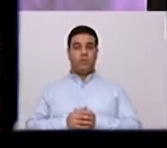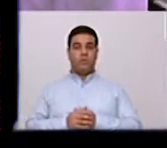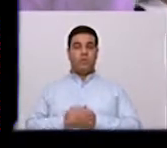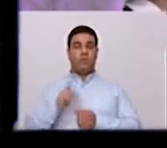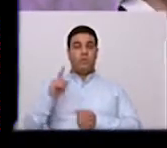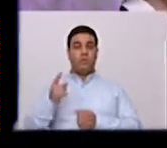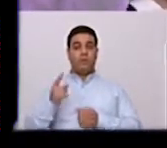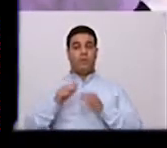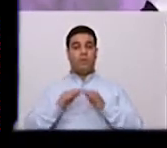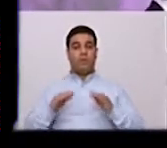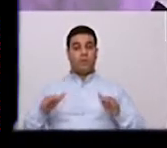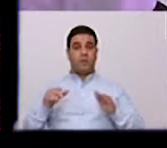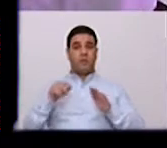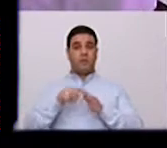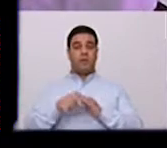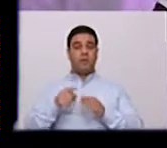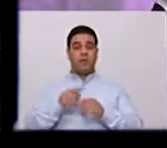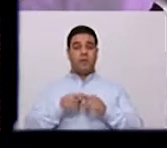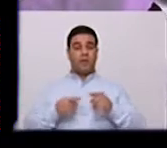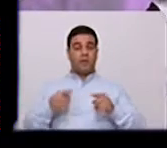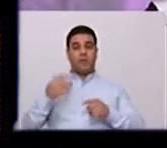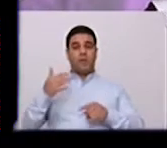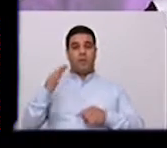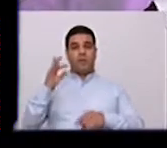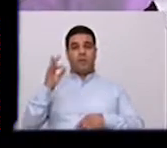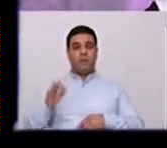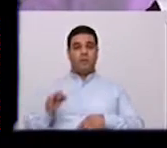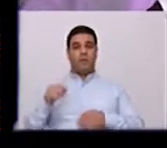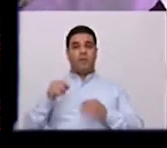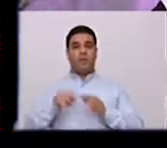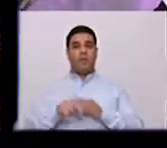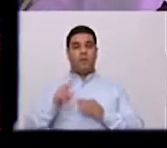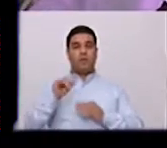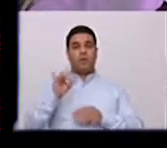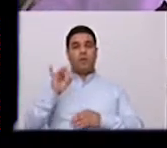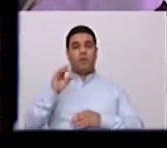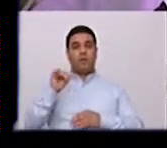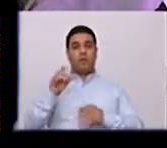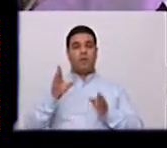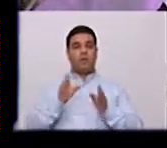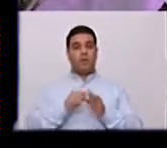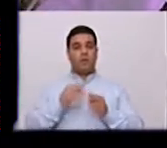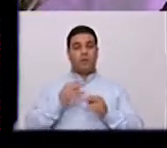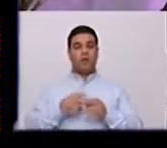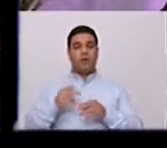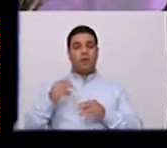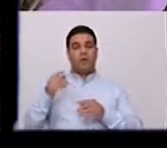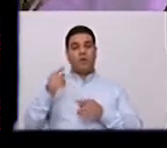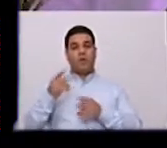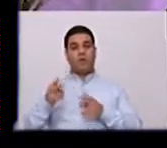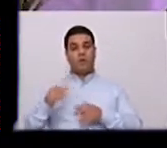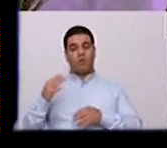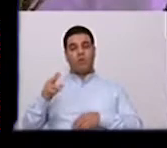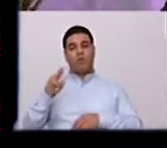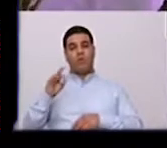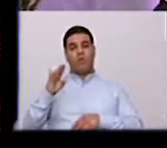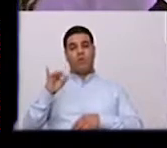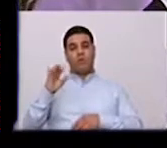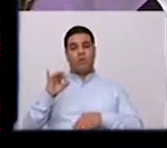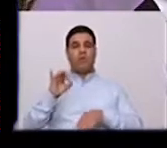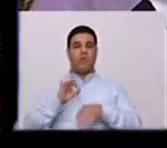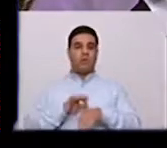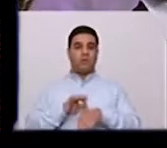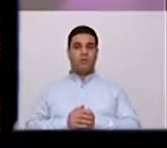Chunki farzandlarning yarmi 50% katarakta bilan, qolgan 50% esa polidaktiliya bilan